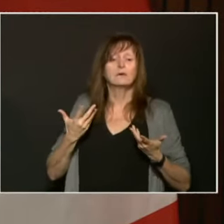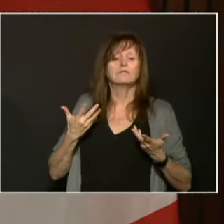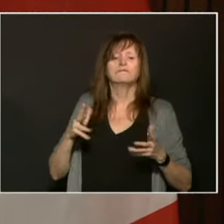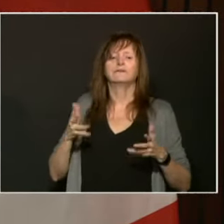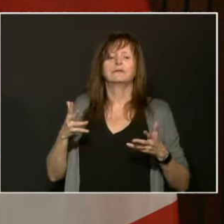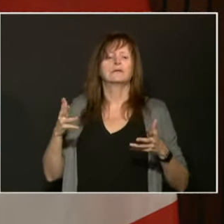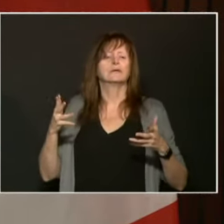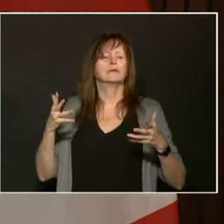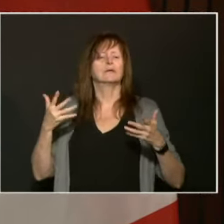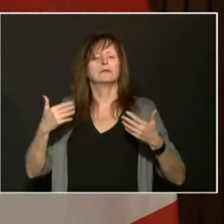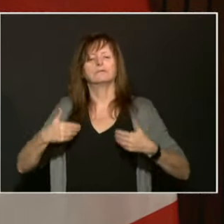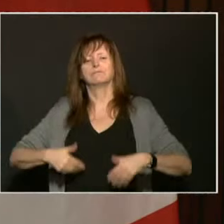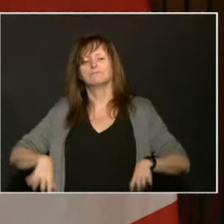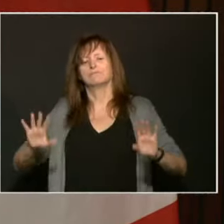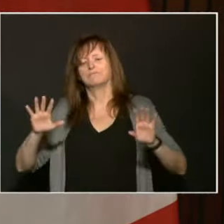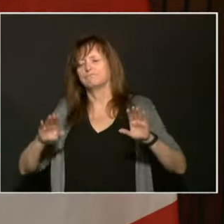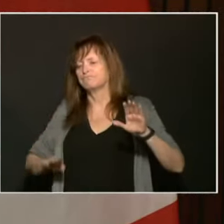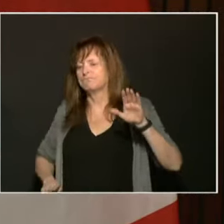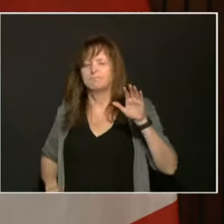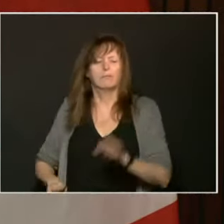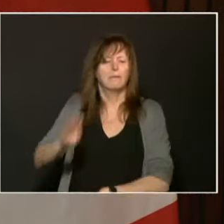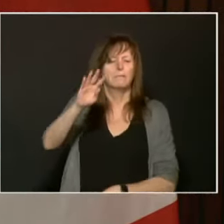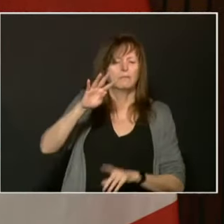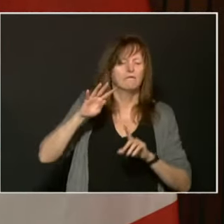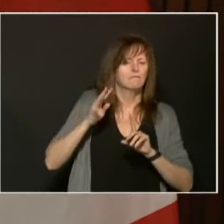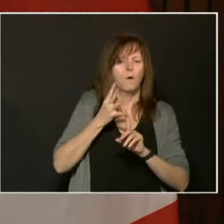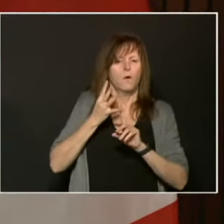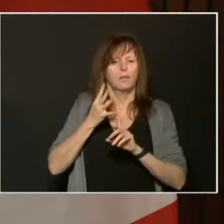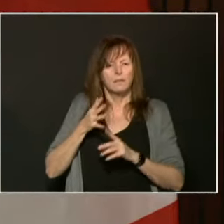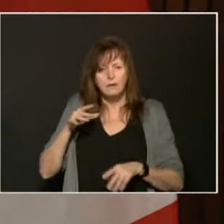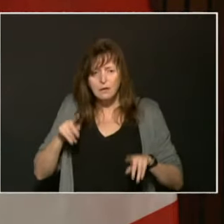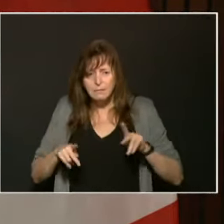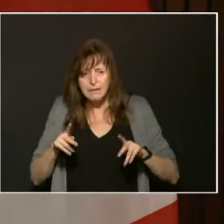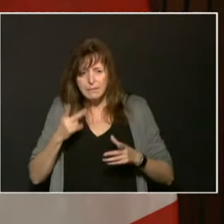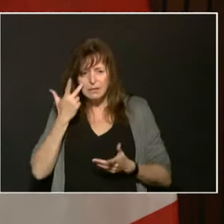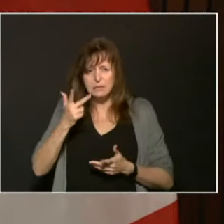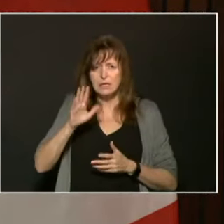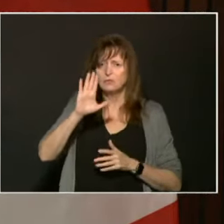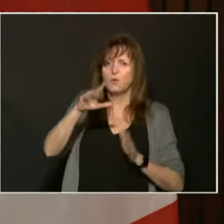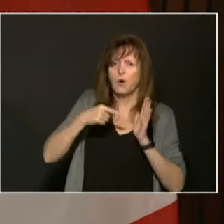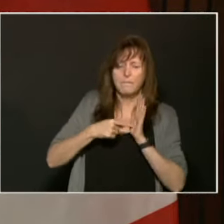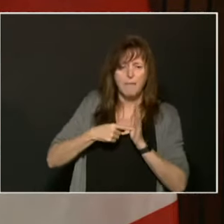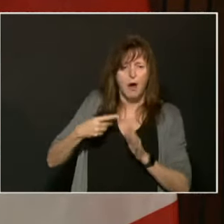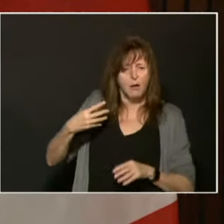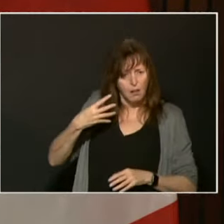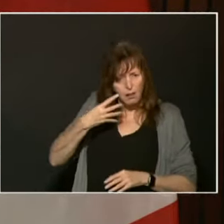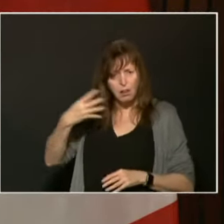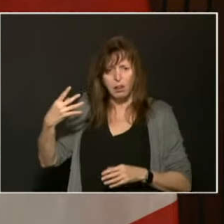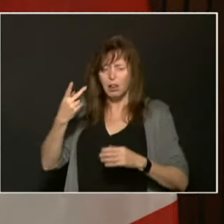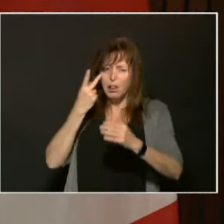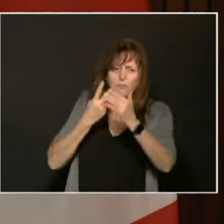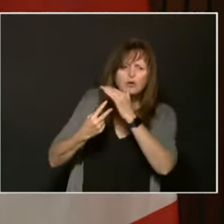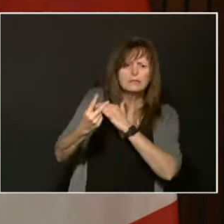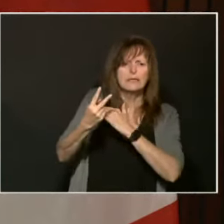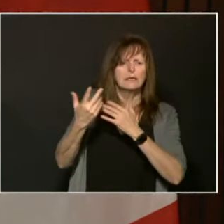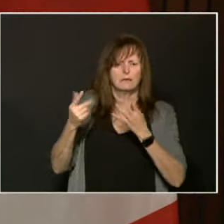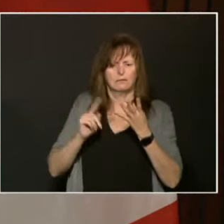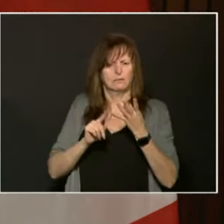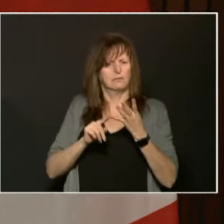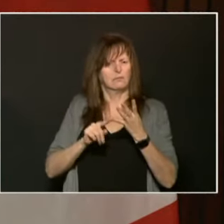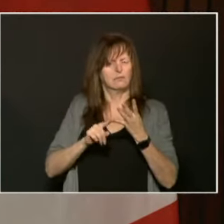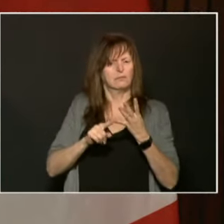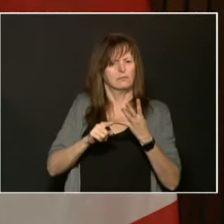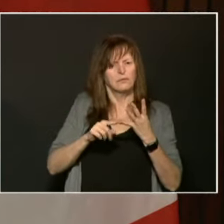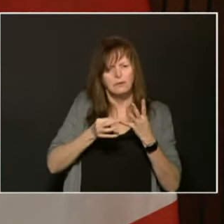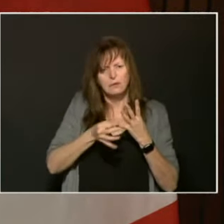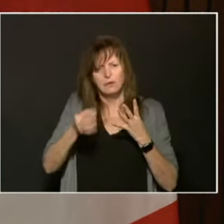people see that, they're going to say, "Oh no, not again." Is this going to happen all over again? But that's not necessarily what